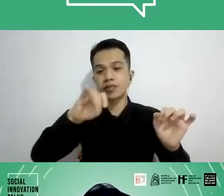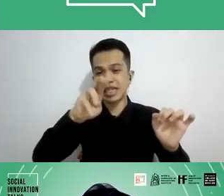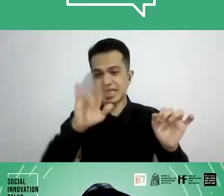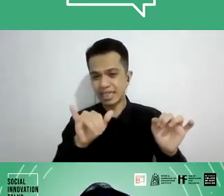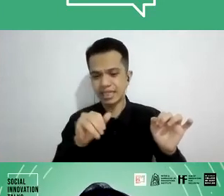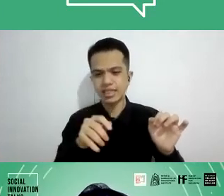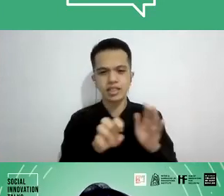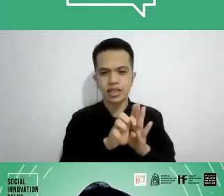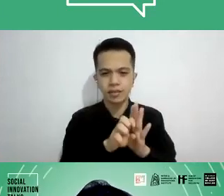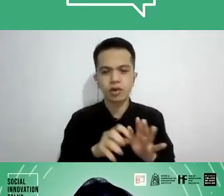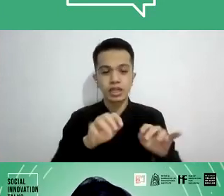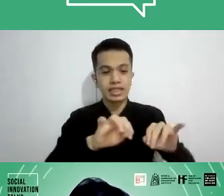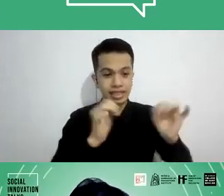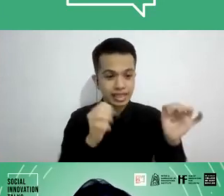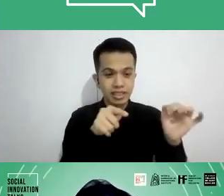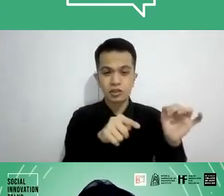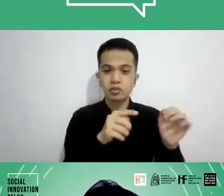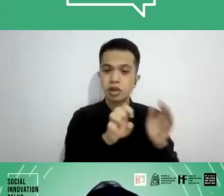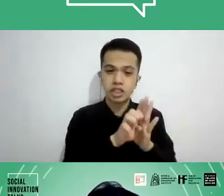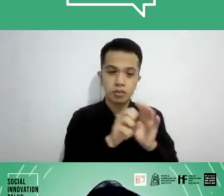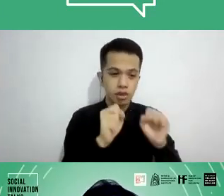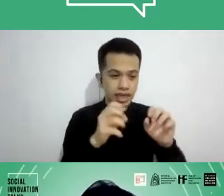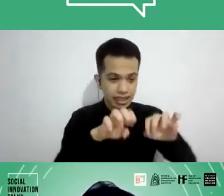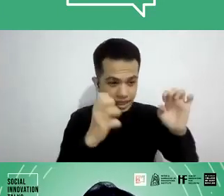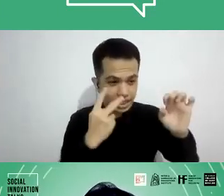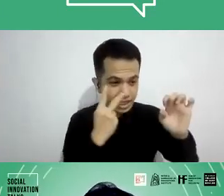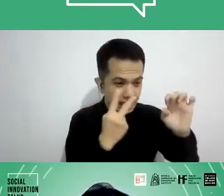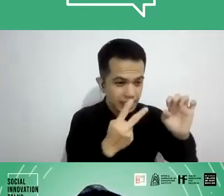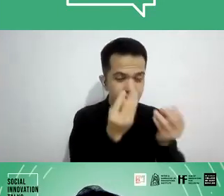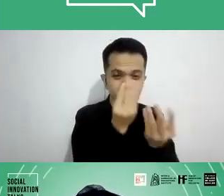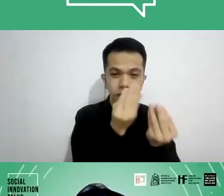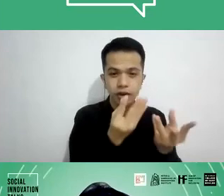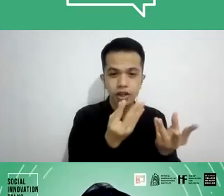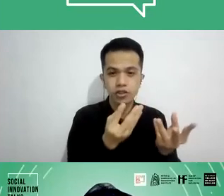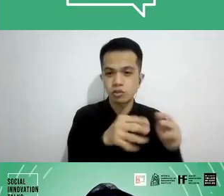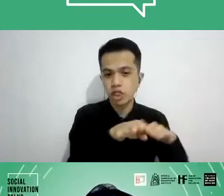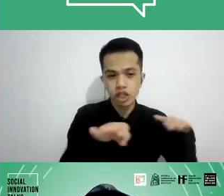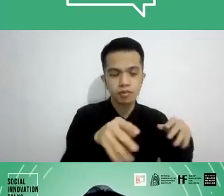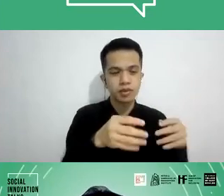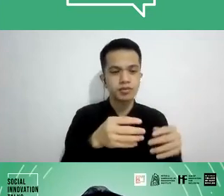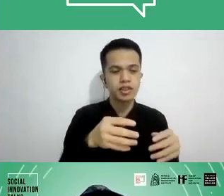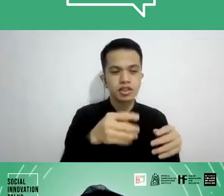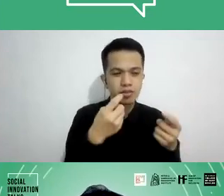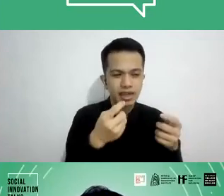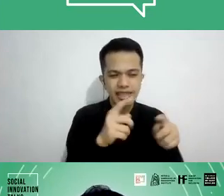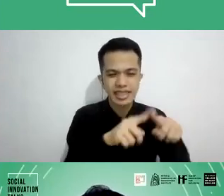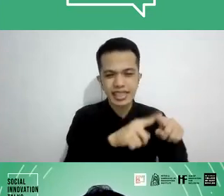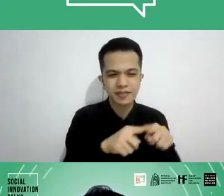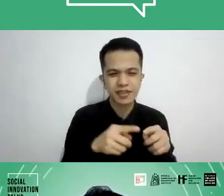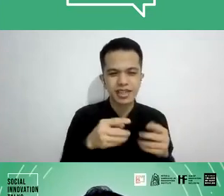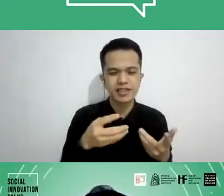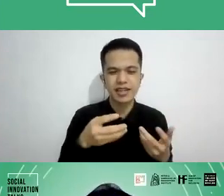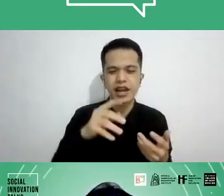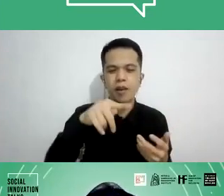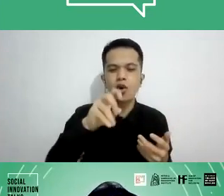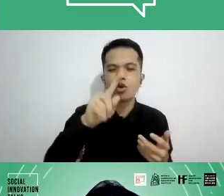city, transparency is in the form of being able to see information, traffic levels, pollution, noise pollution,